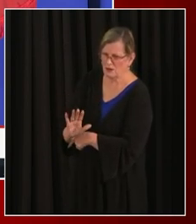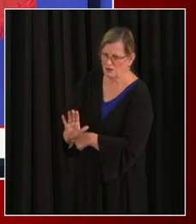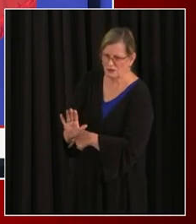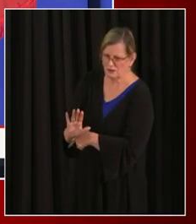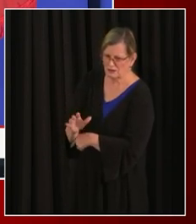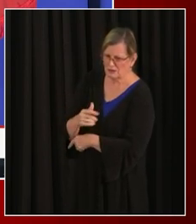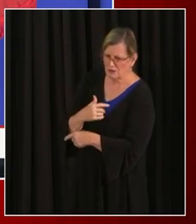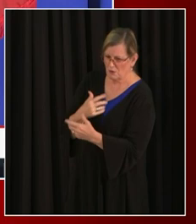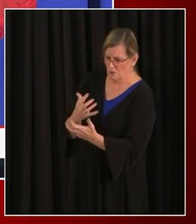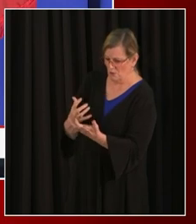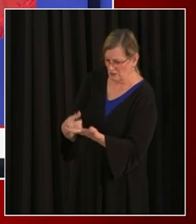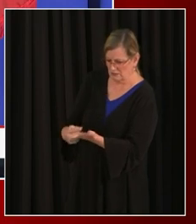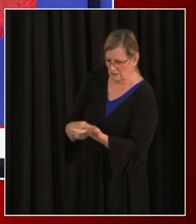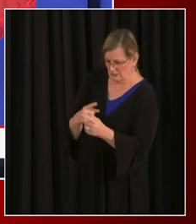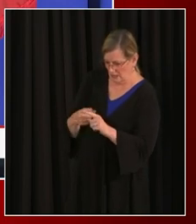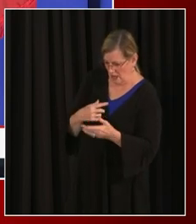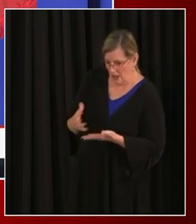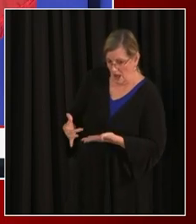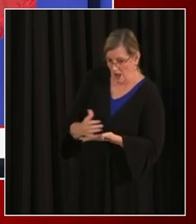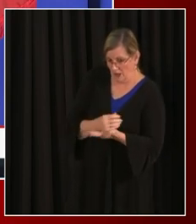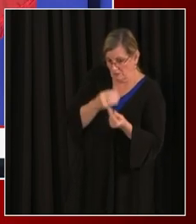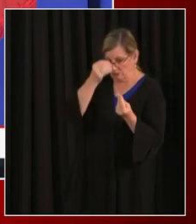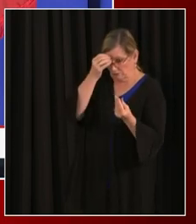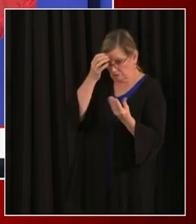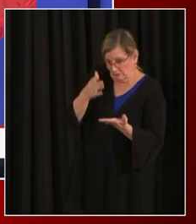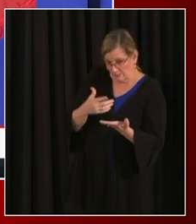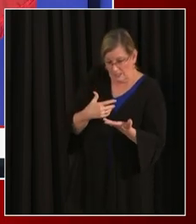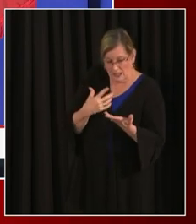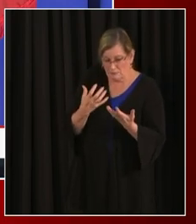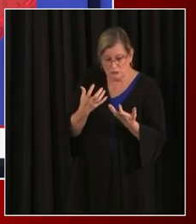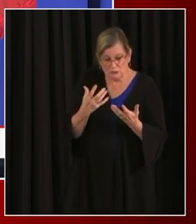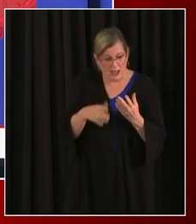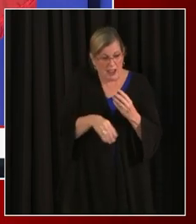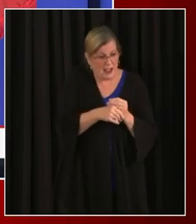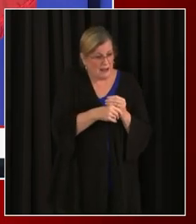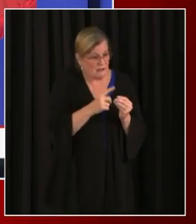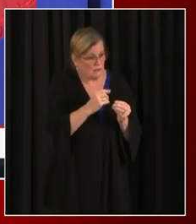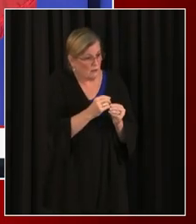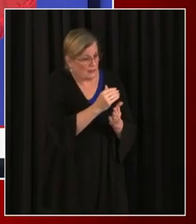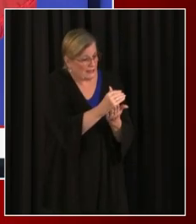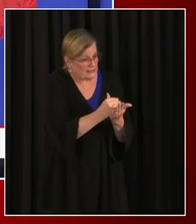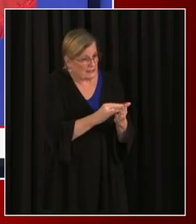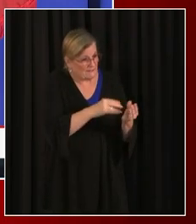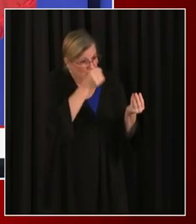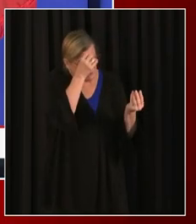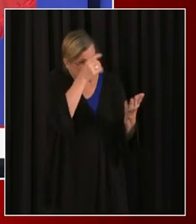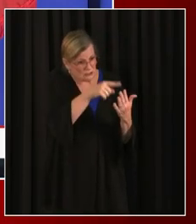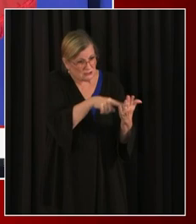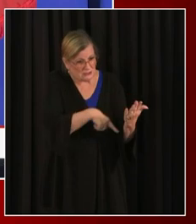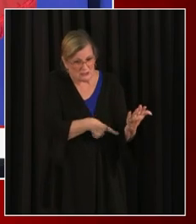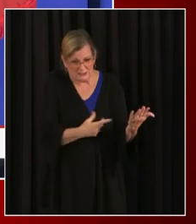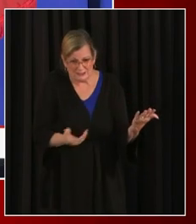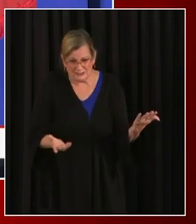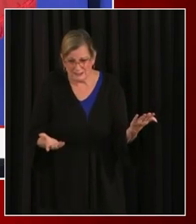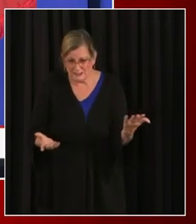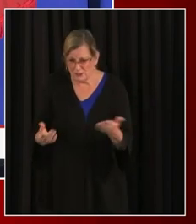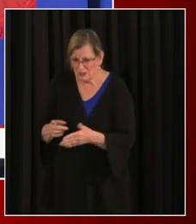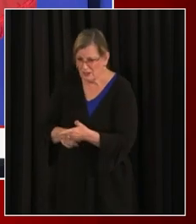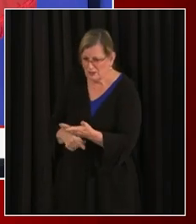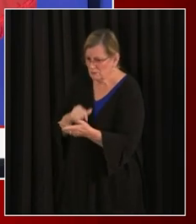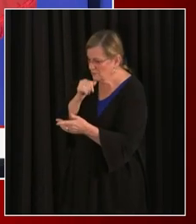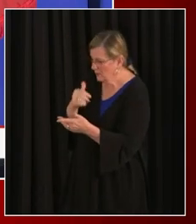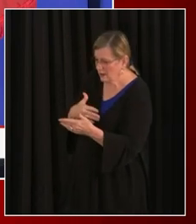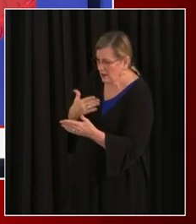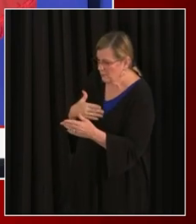we collected that information. And while I'm adding to your list of things that That you want to not be happy about? So Okay. the federal government, under